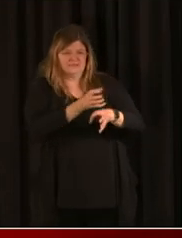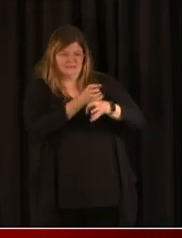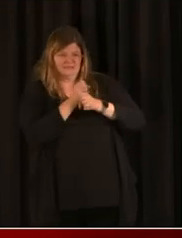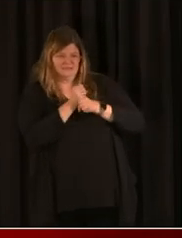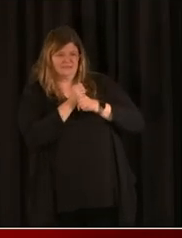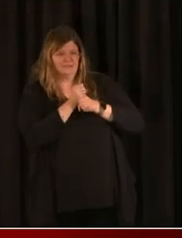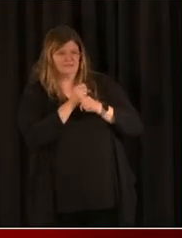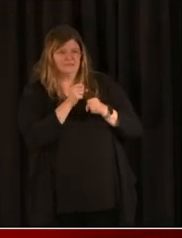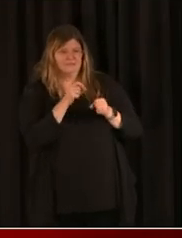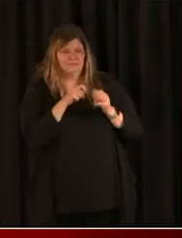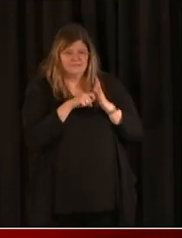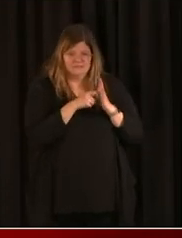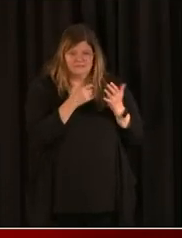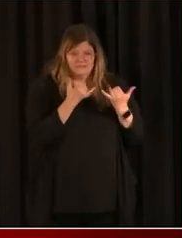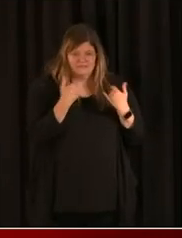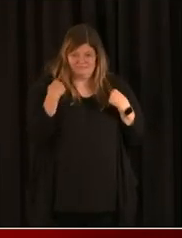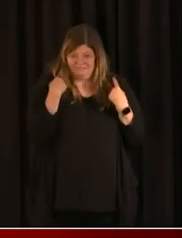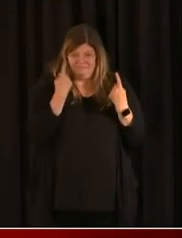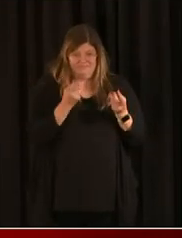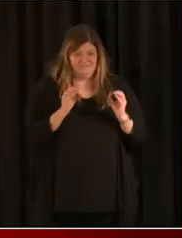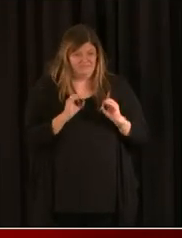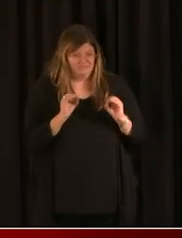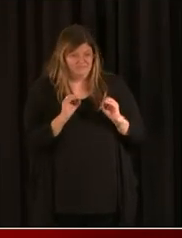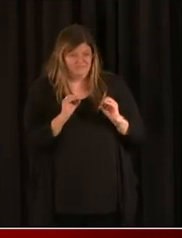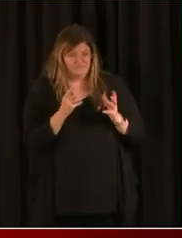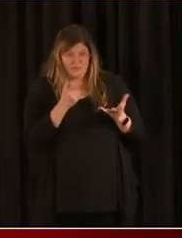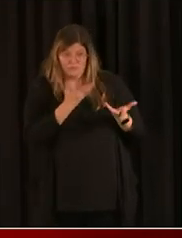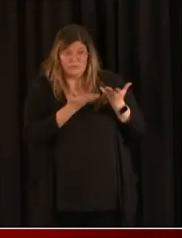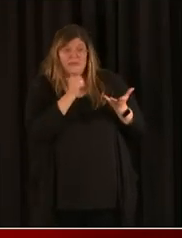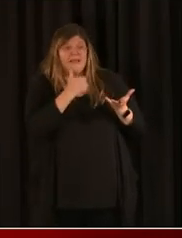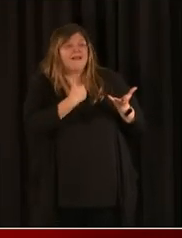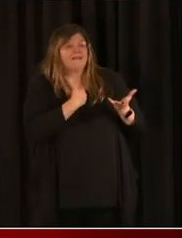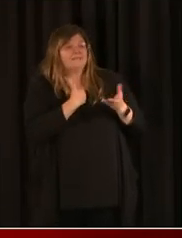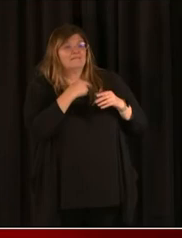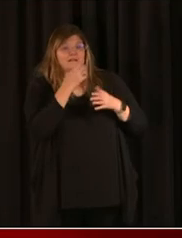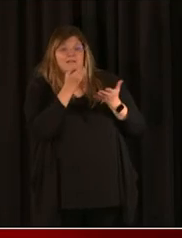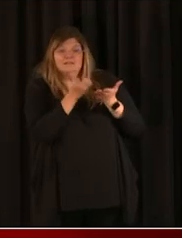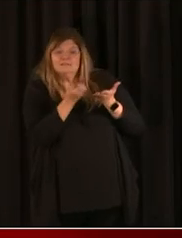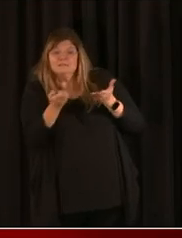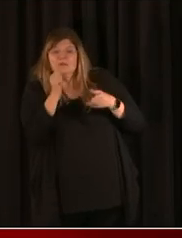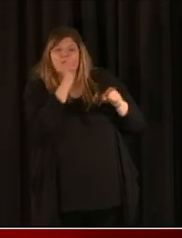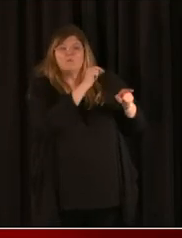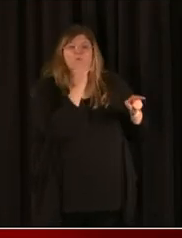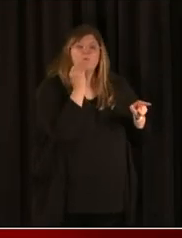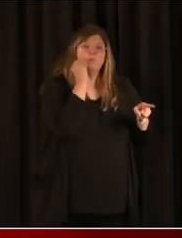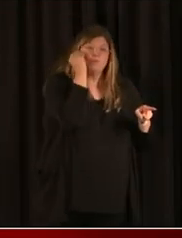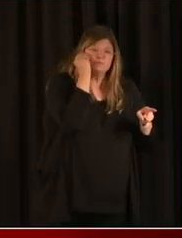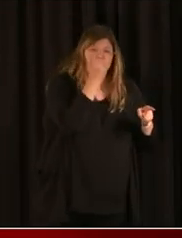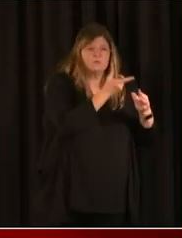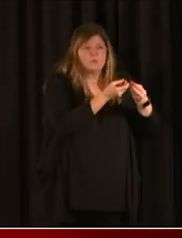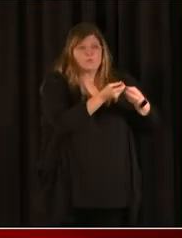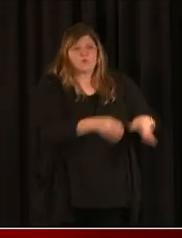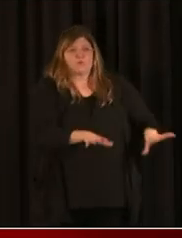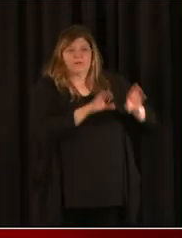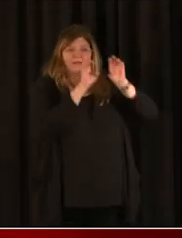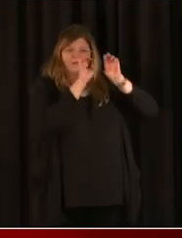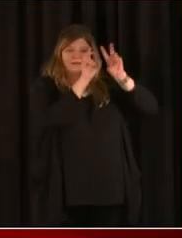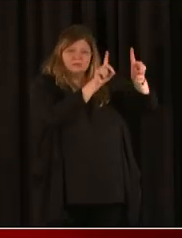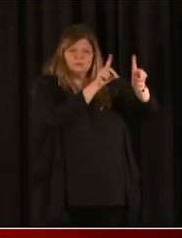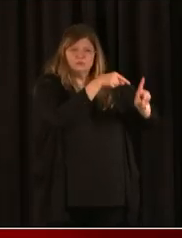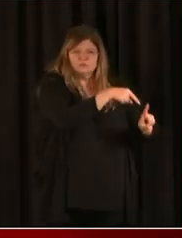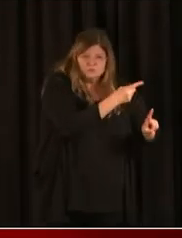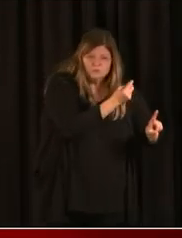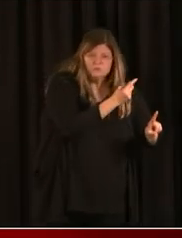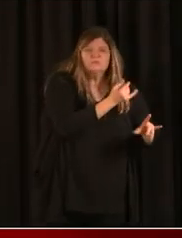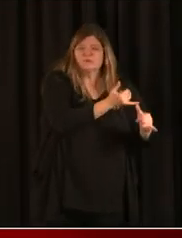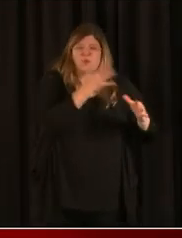key services that they may not have been able to receive at home. Our special education students receiving special education service will also be